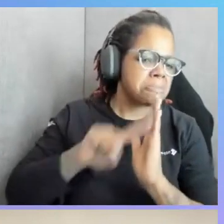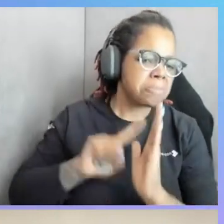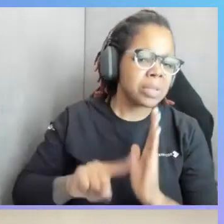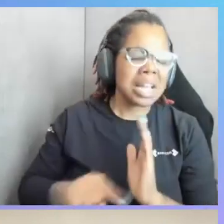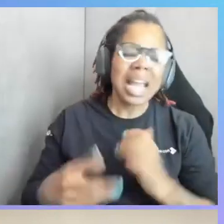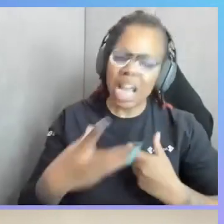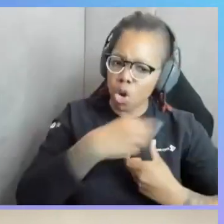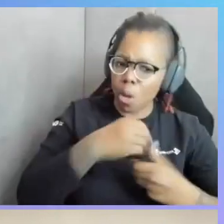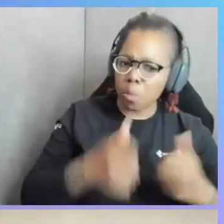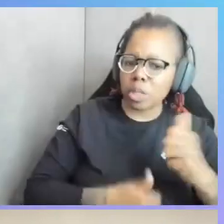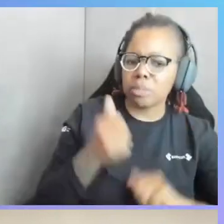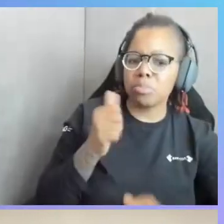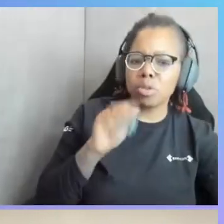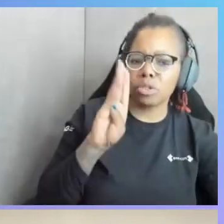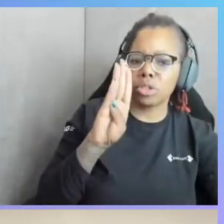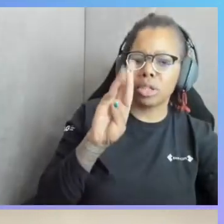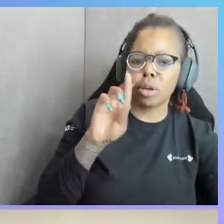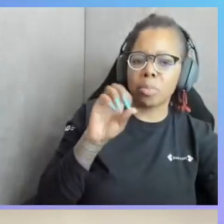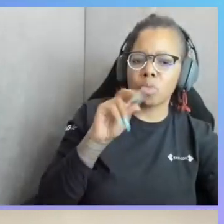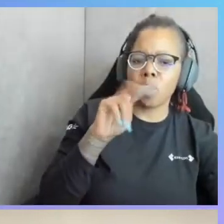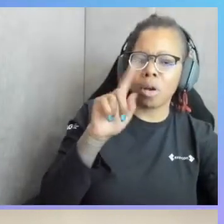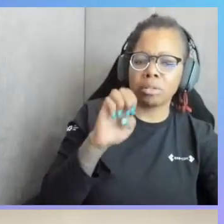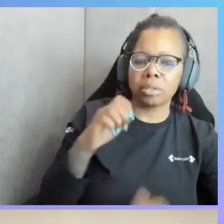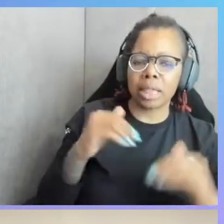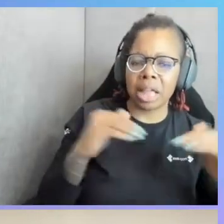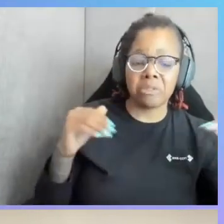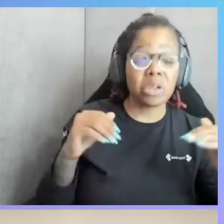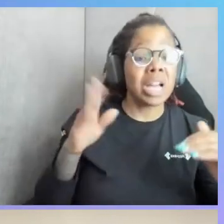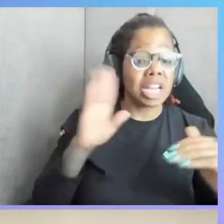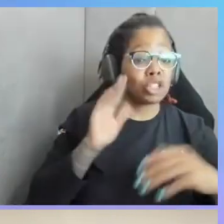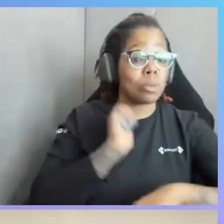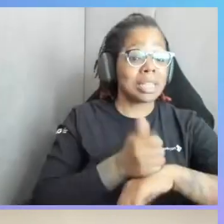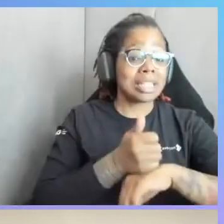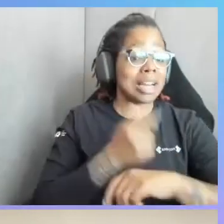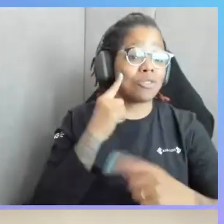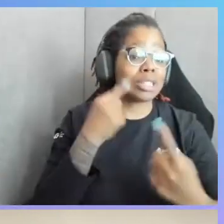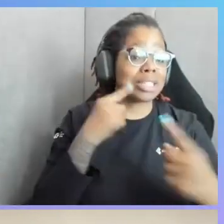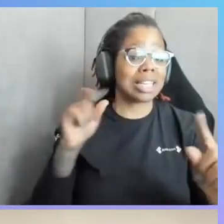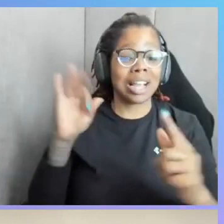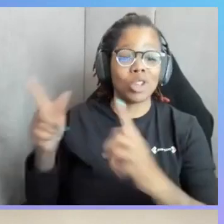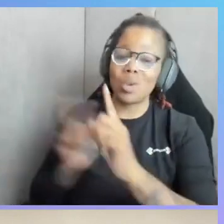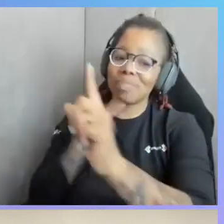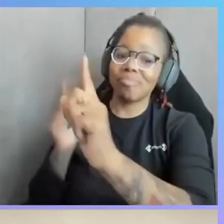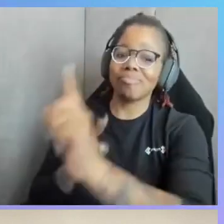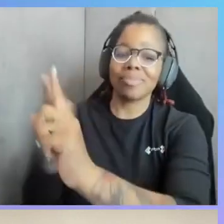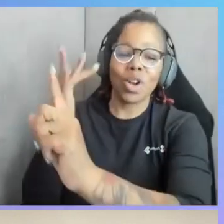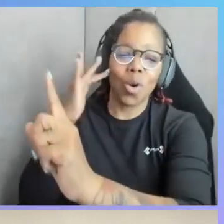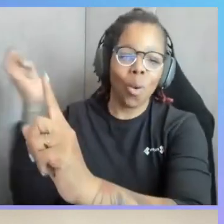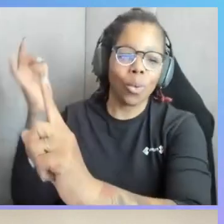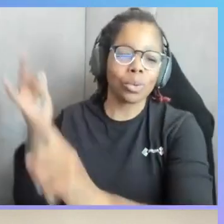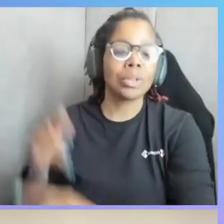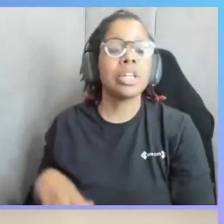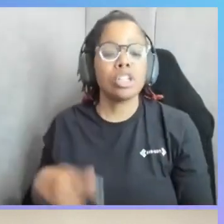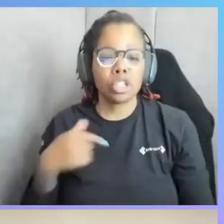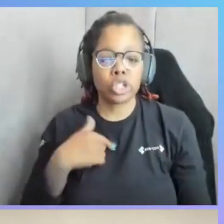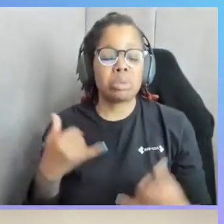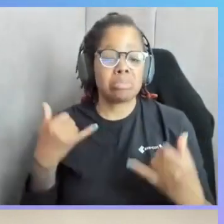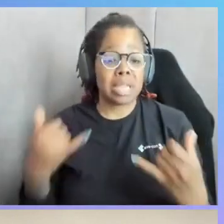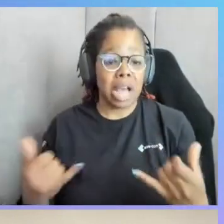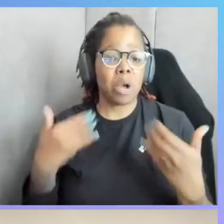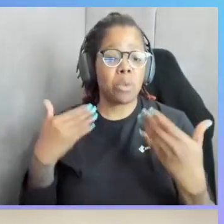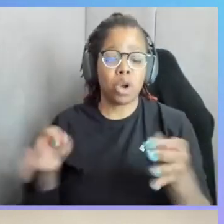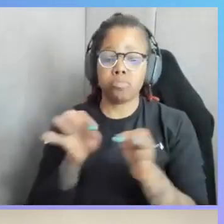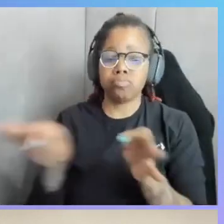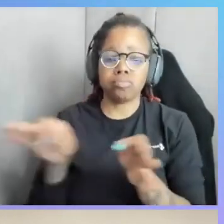level, it's going to set you up for success if you ever want to go for gold. To begin, I'm actually going to make a series of statements about